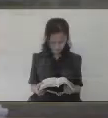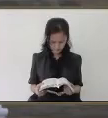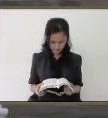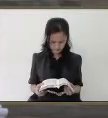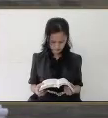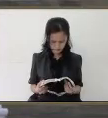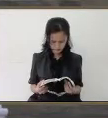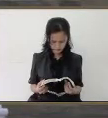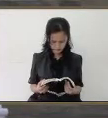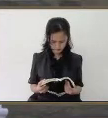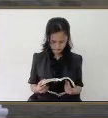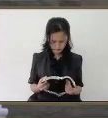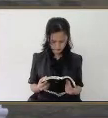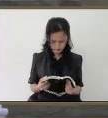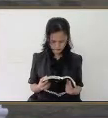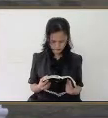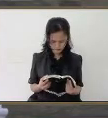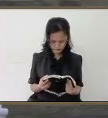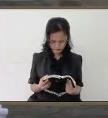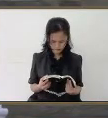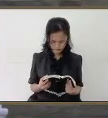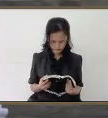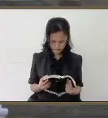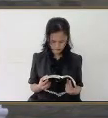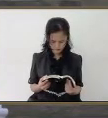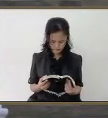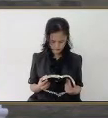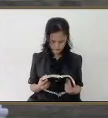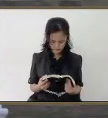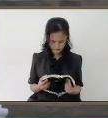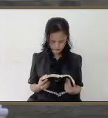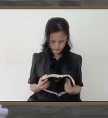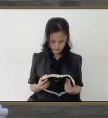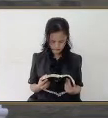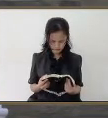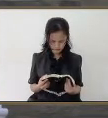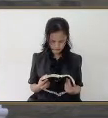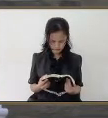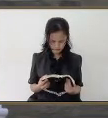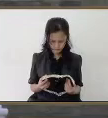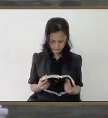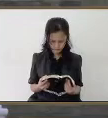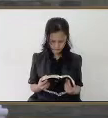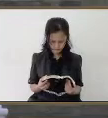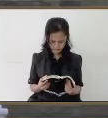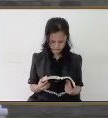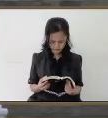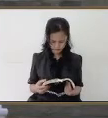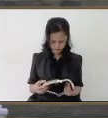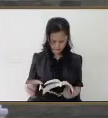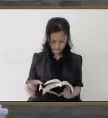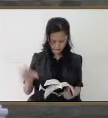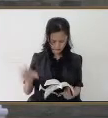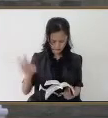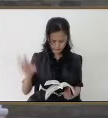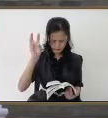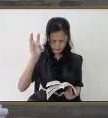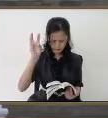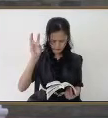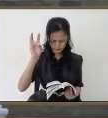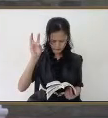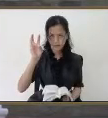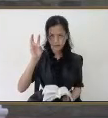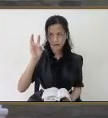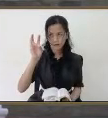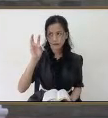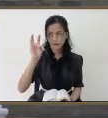they made proclamation throughout Judah and Jerusalem unto all the children of the captivity that